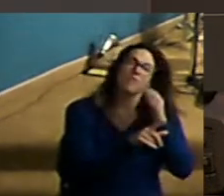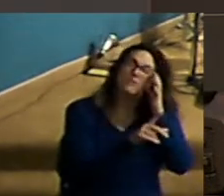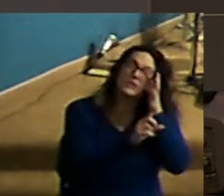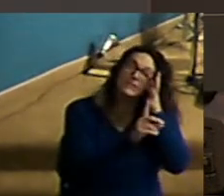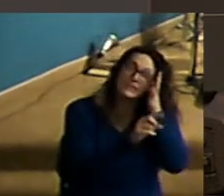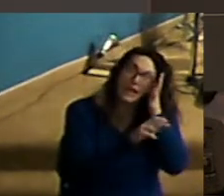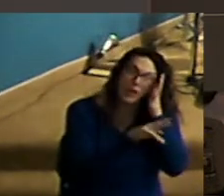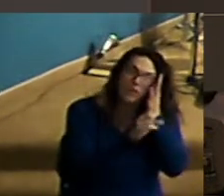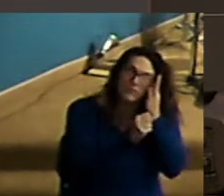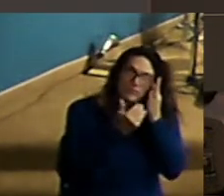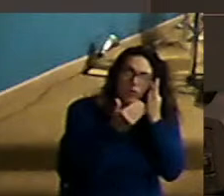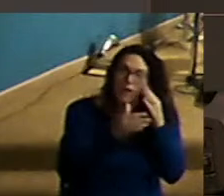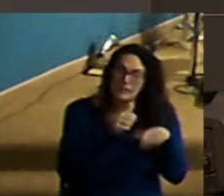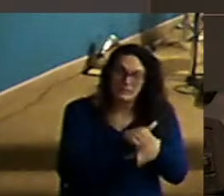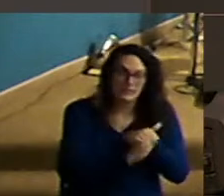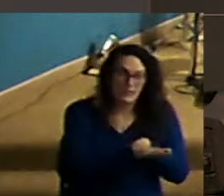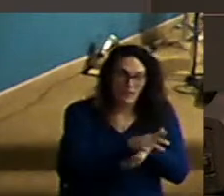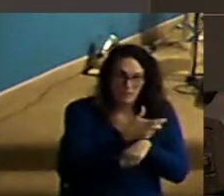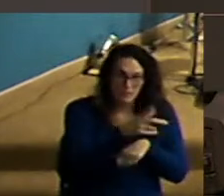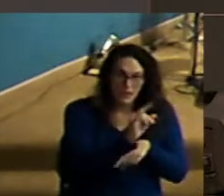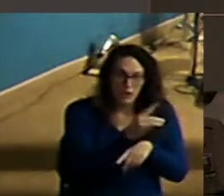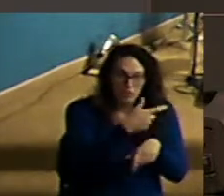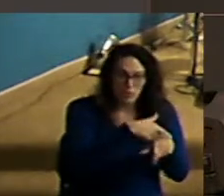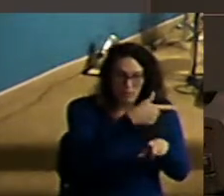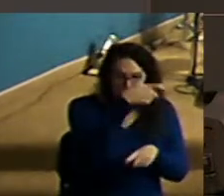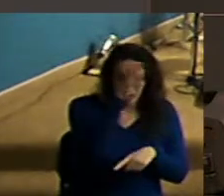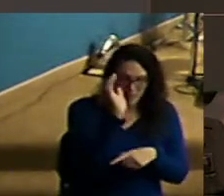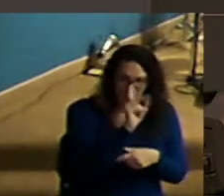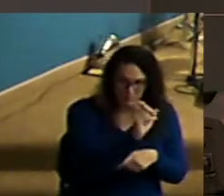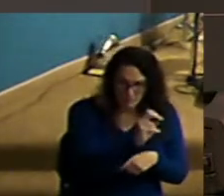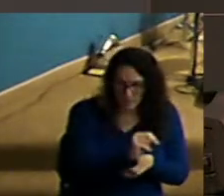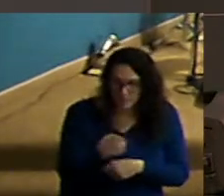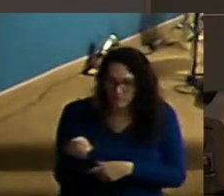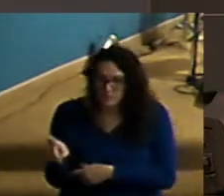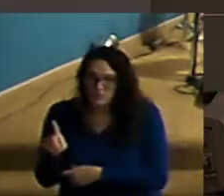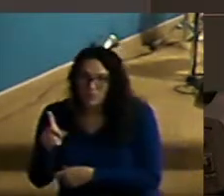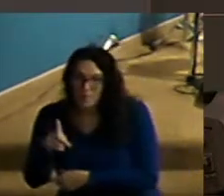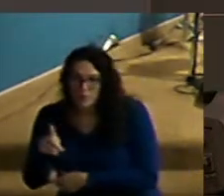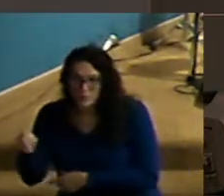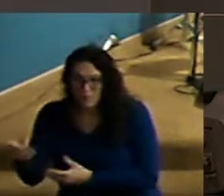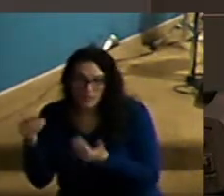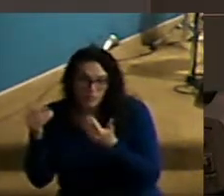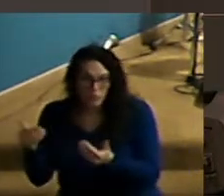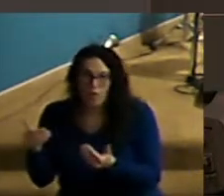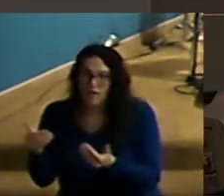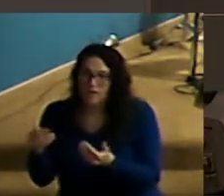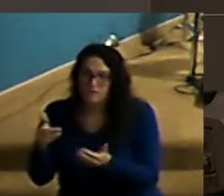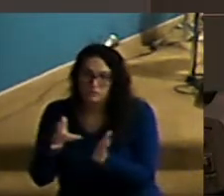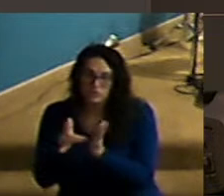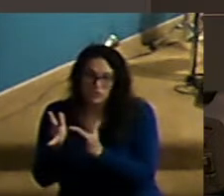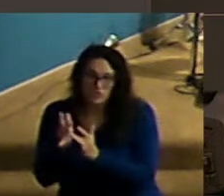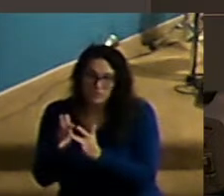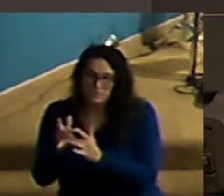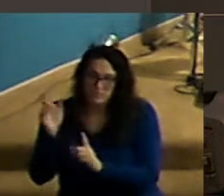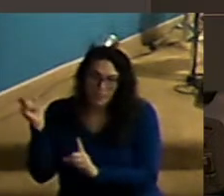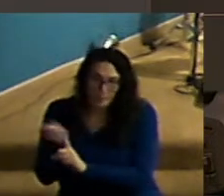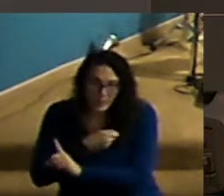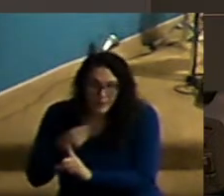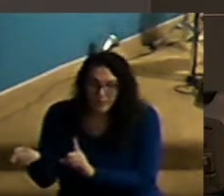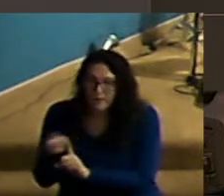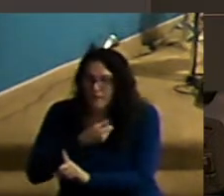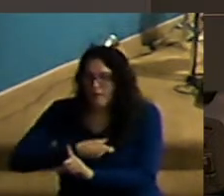den. Pilate had Jesus flogged and sent to a cross. God saved Daniel from the